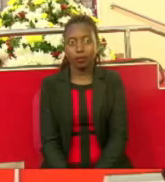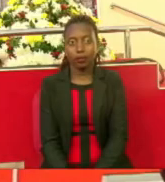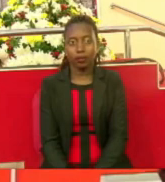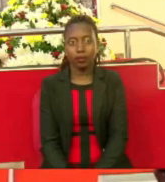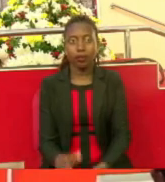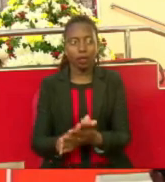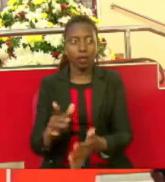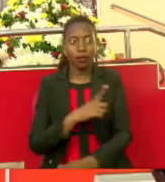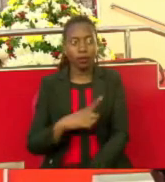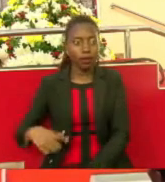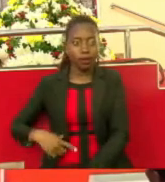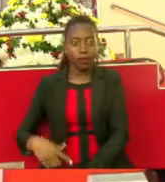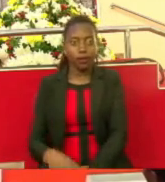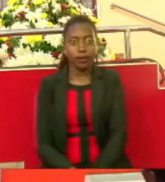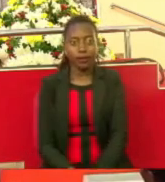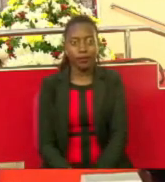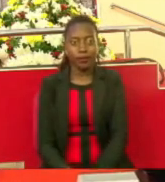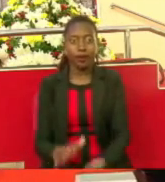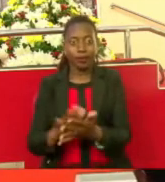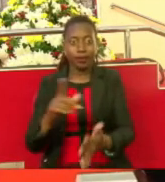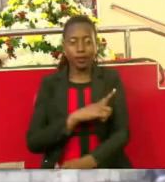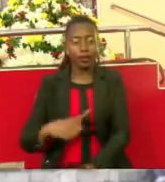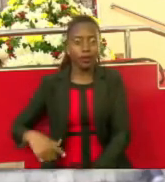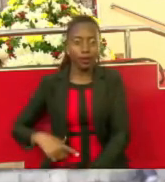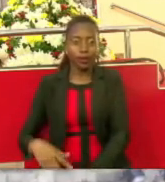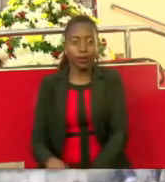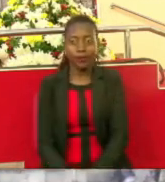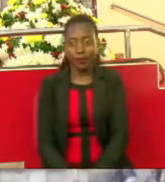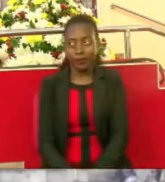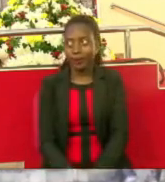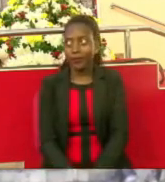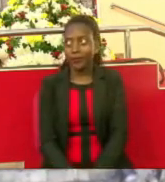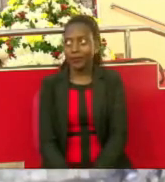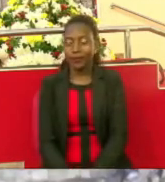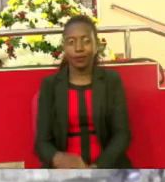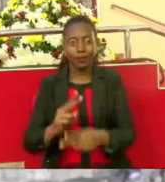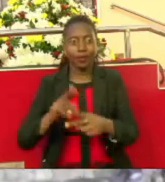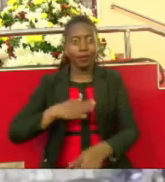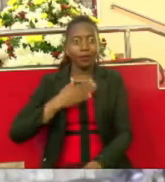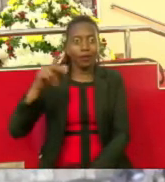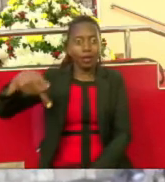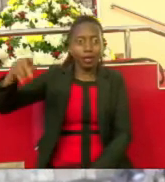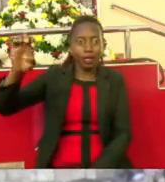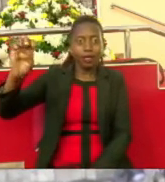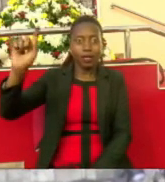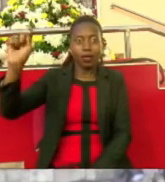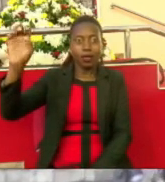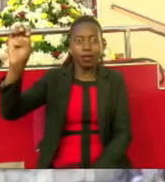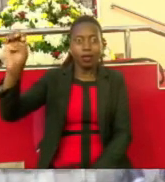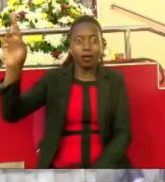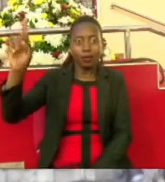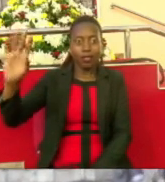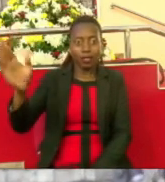Bwana Yesu apewe sifa. Amen. Praise the Lord. Bwana asifiwe. My name is Peter Macharia. Kwa jina ni